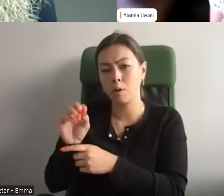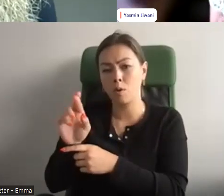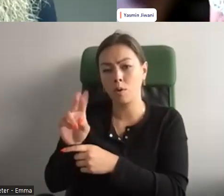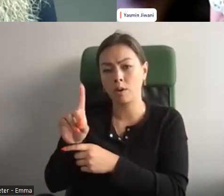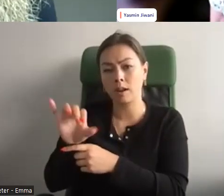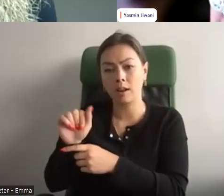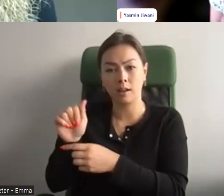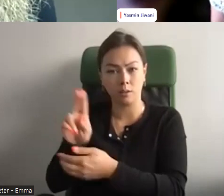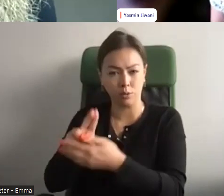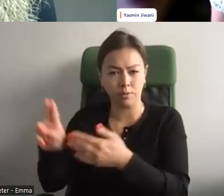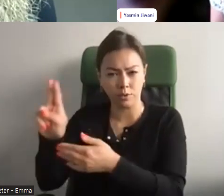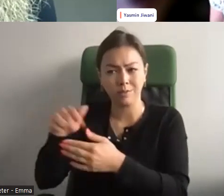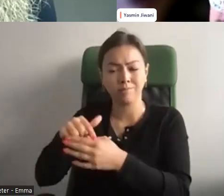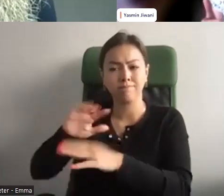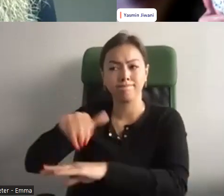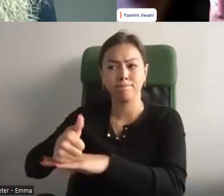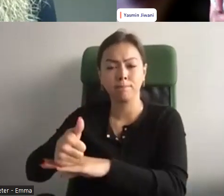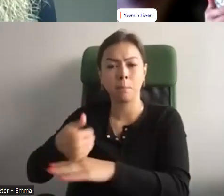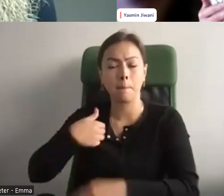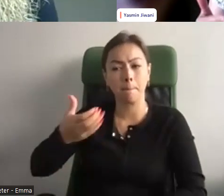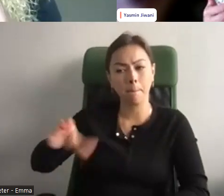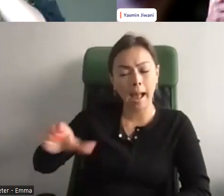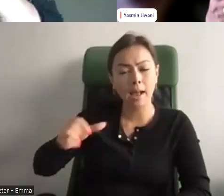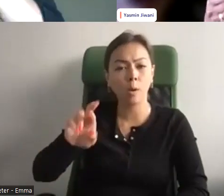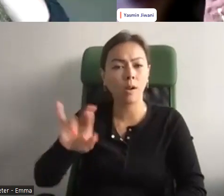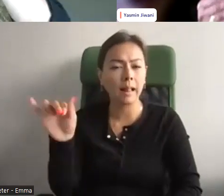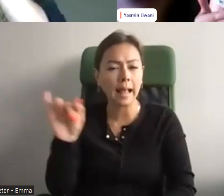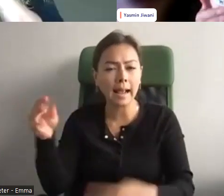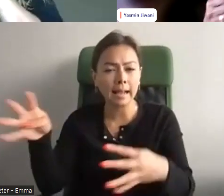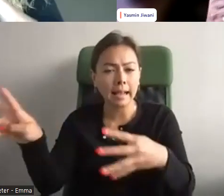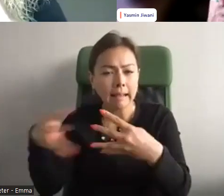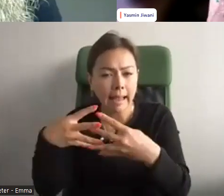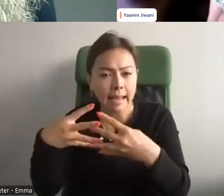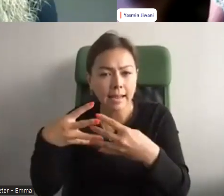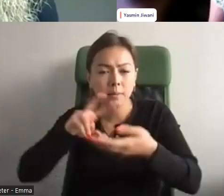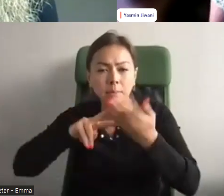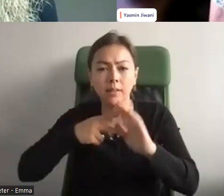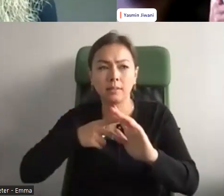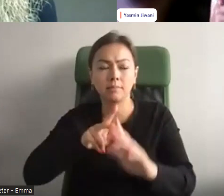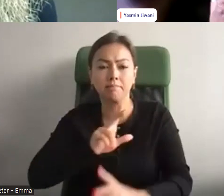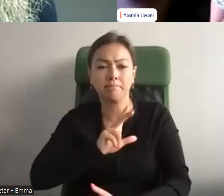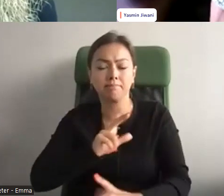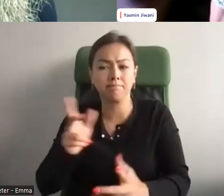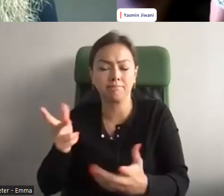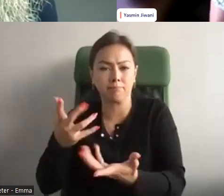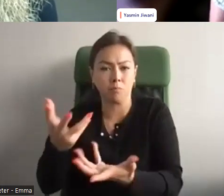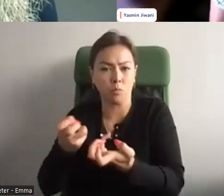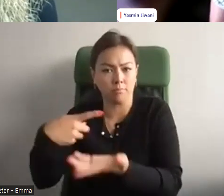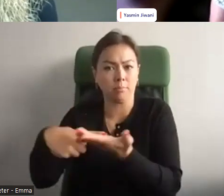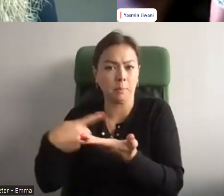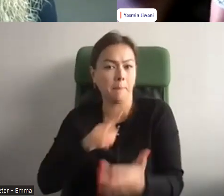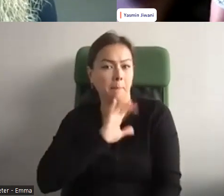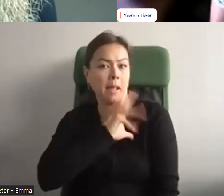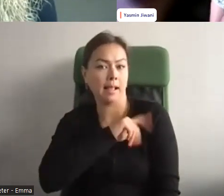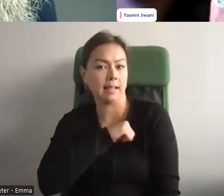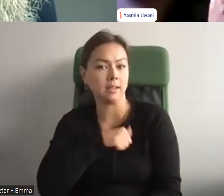passes or like gates, so that to bring up the notion of what Palestinians go through every time they have to go through a